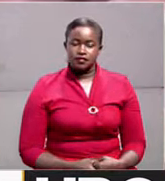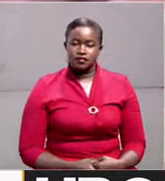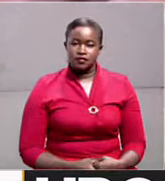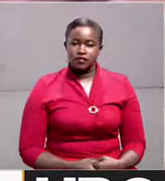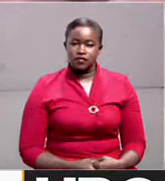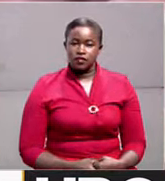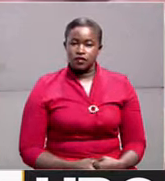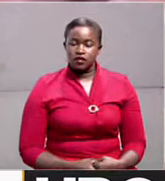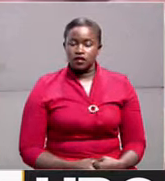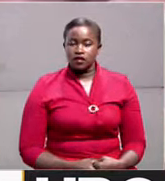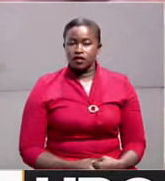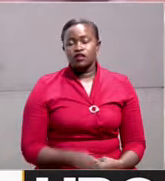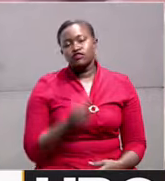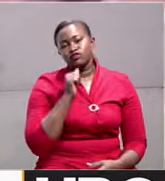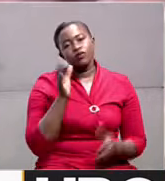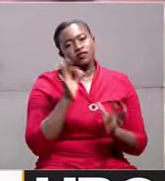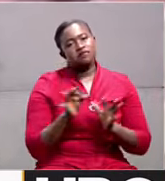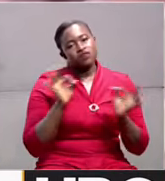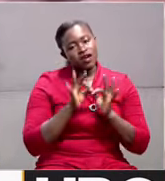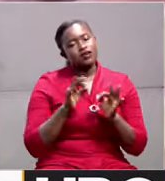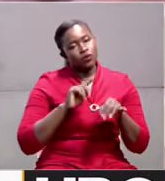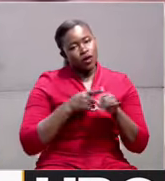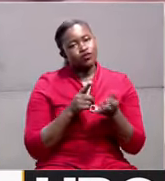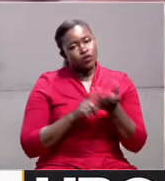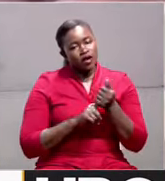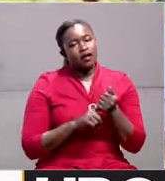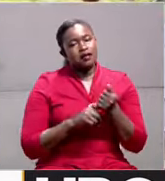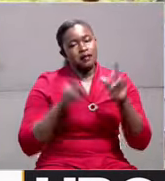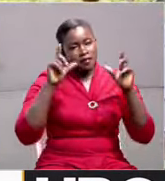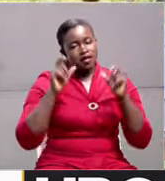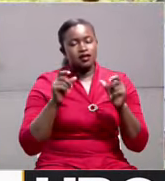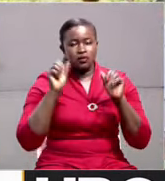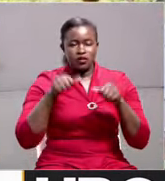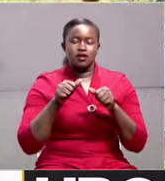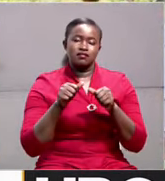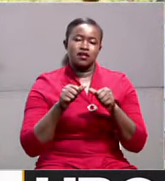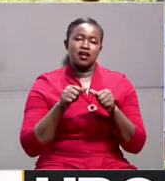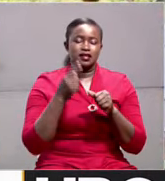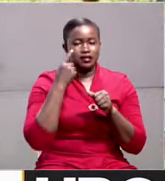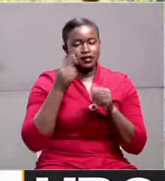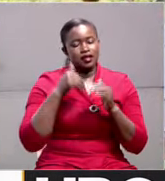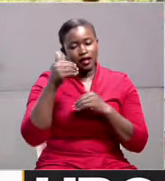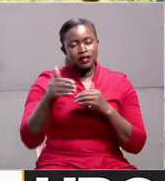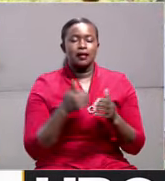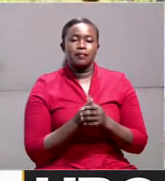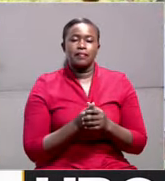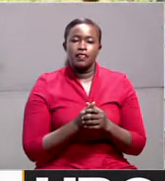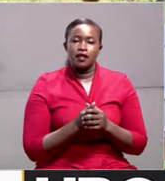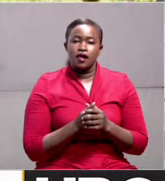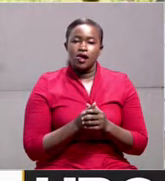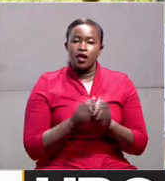Doesn't matter when you get it, you shall see it. Can see it later. Now, coming to,